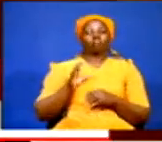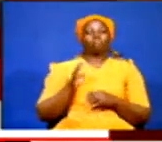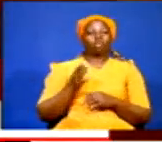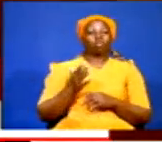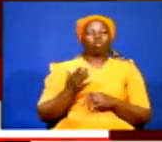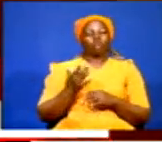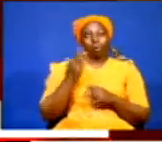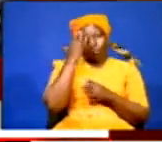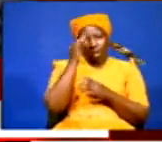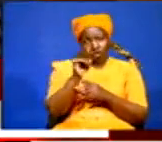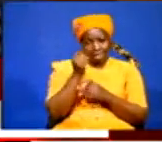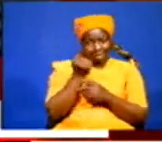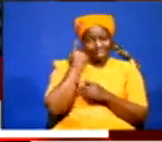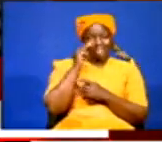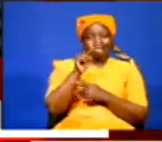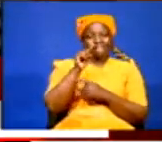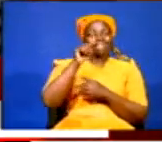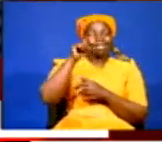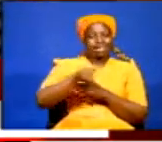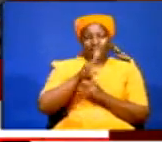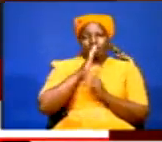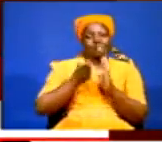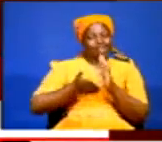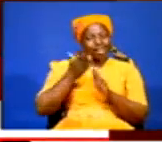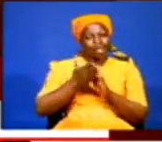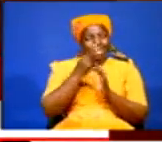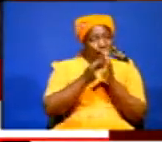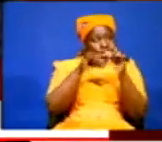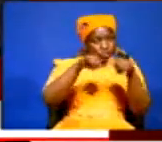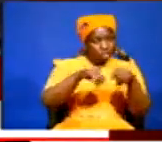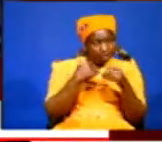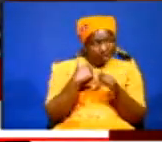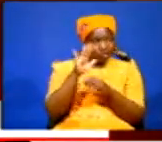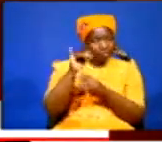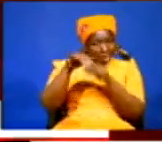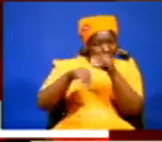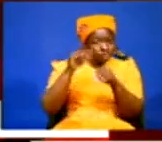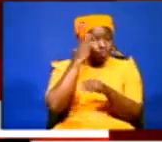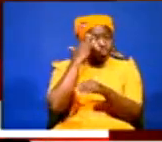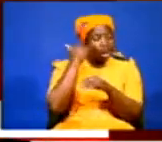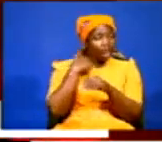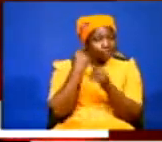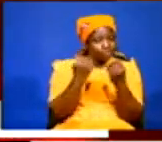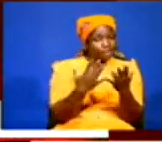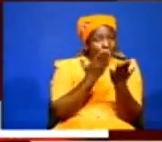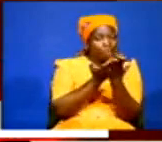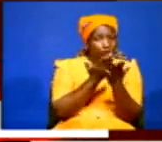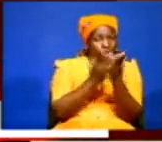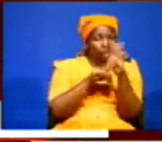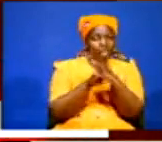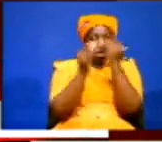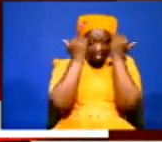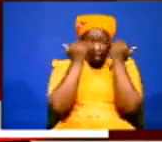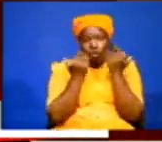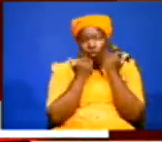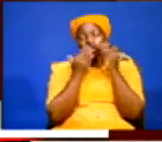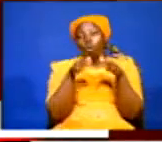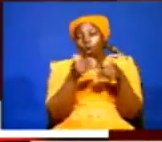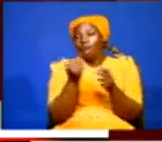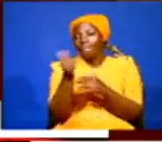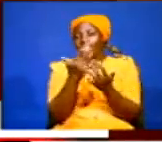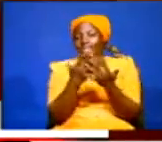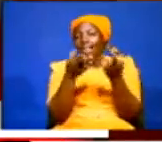urgency. If today, for whatever reason, there was to be a by-election, and you know there are many petitions in court, or even in the unfortunate event that for whatever reason a